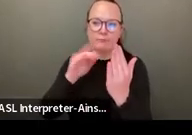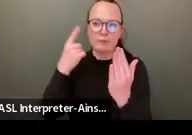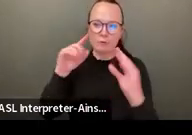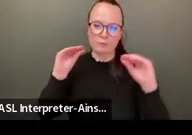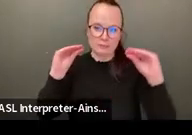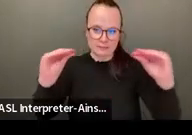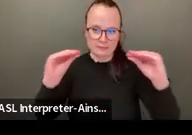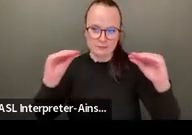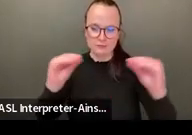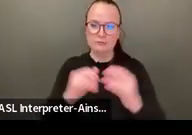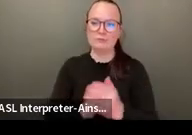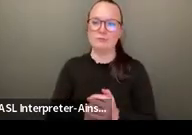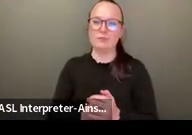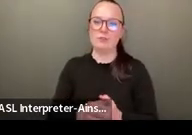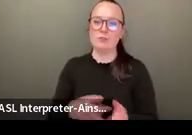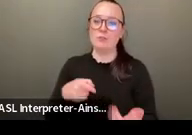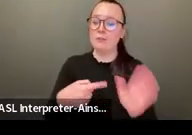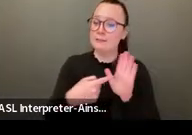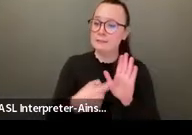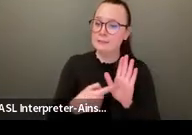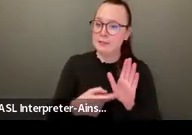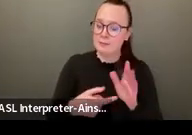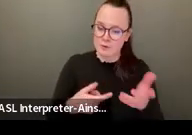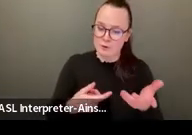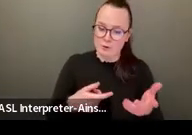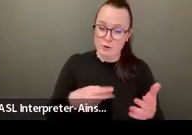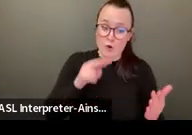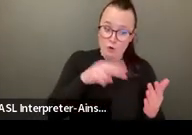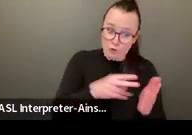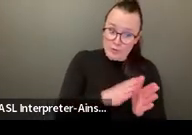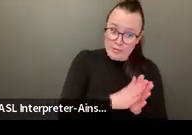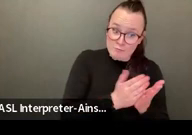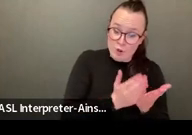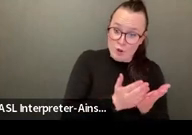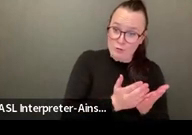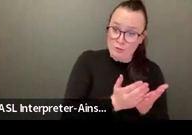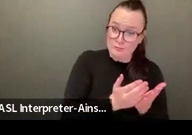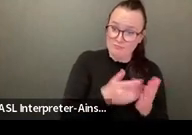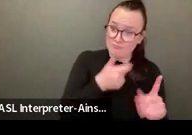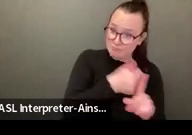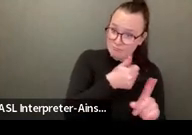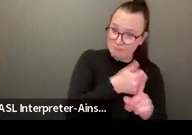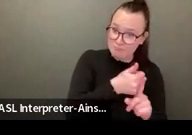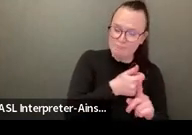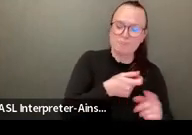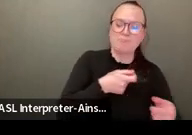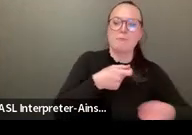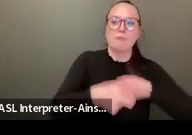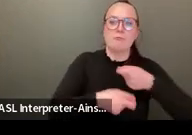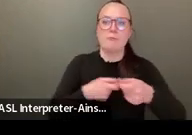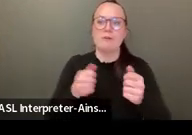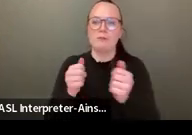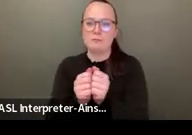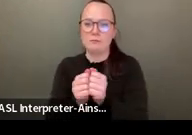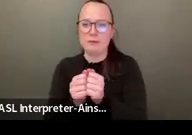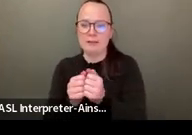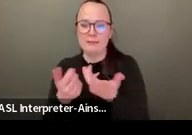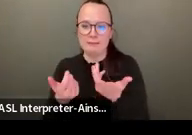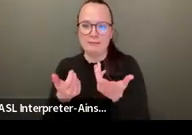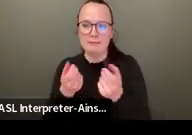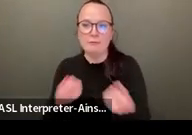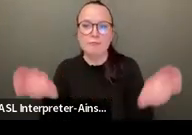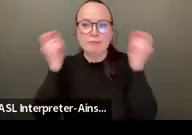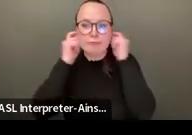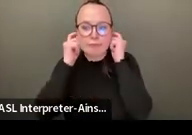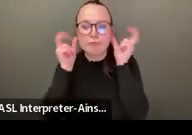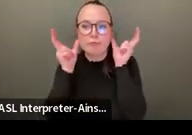case, rather than having the student read the book on their own, you're giving them that accommodation to be able to listen to